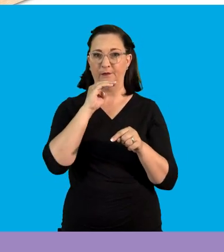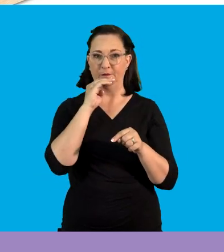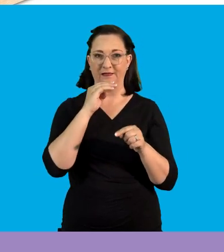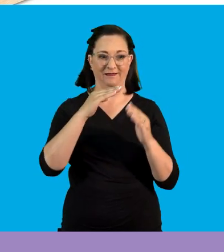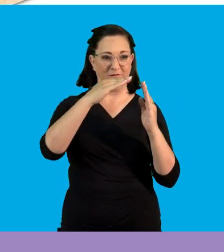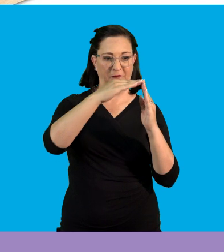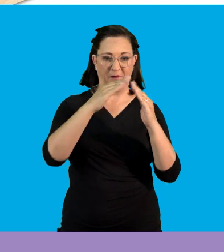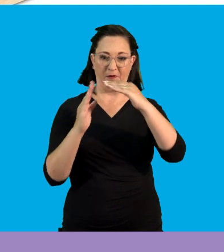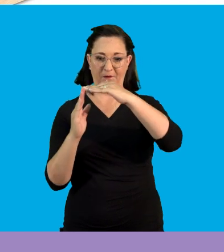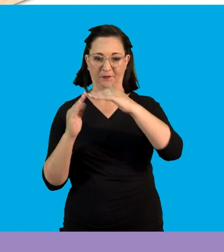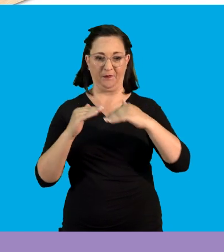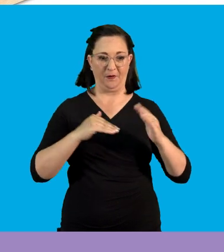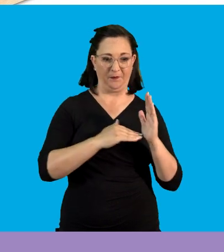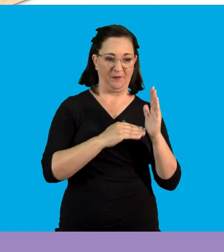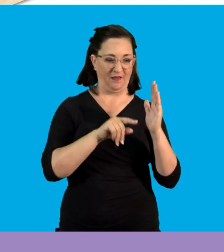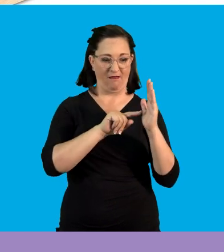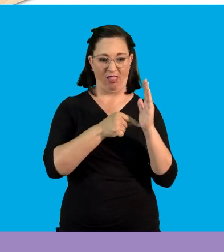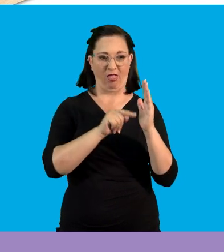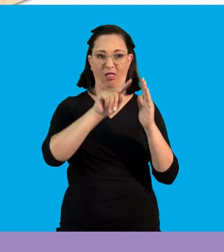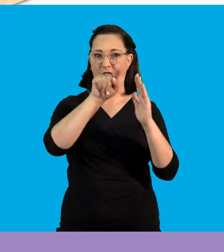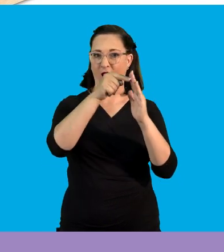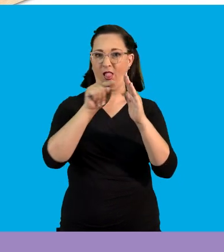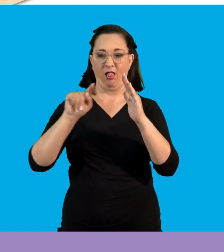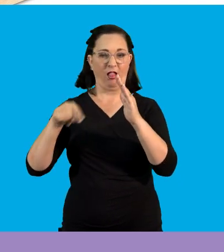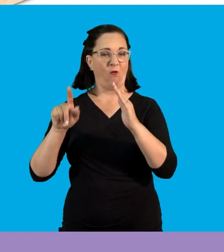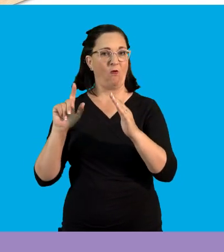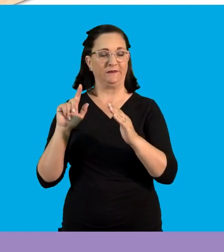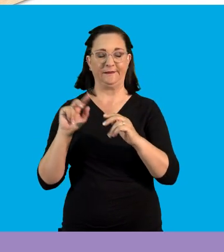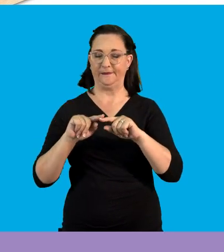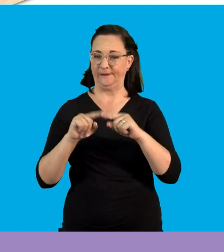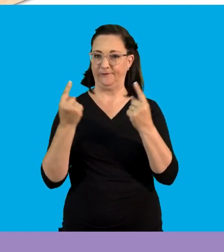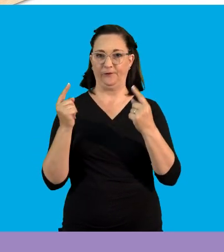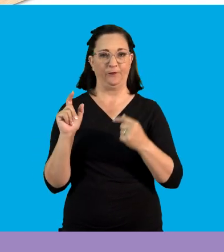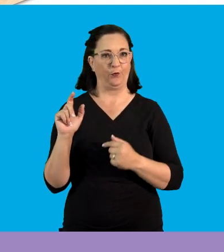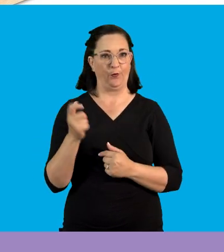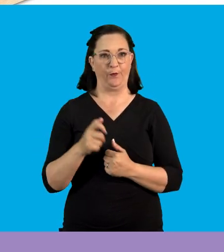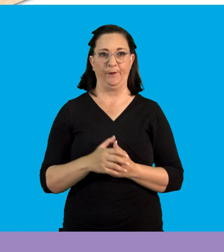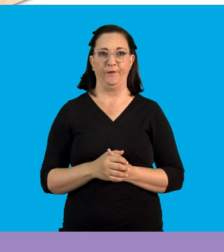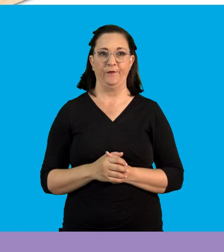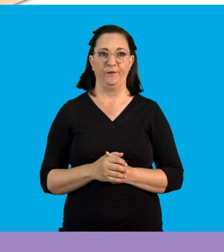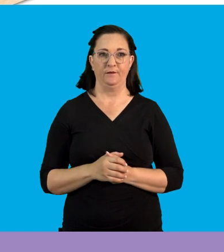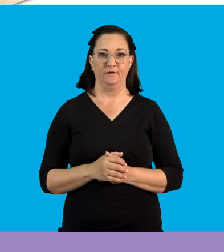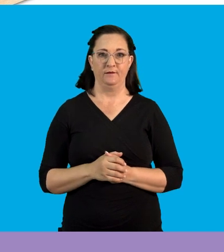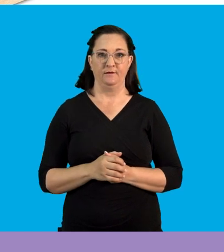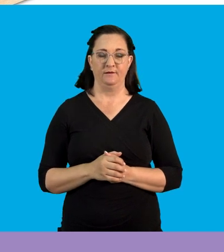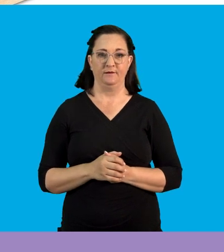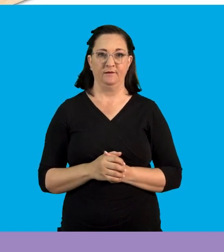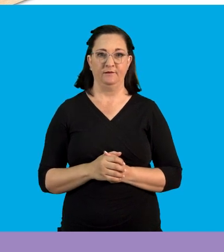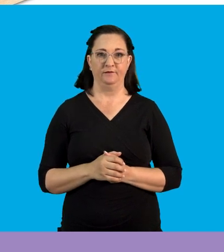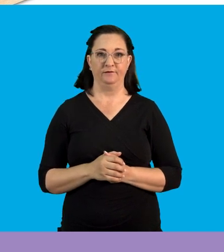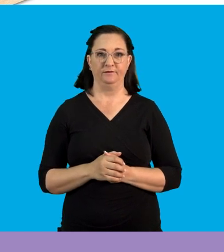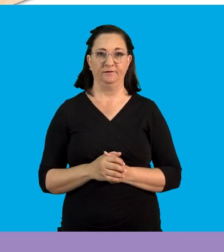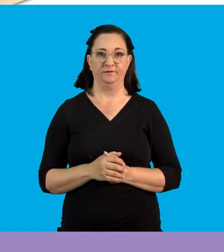the sides of the triangle are equal. The example of that one is a set square that we have in our mathematical